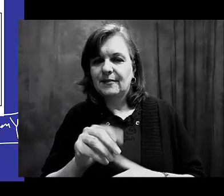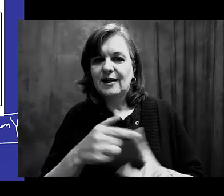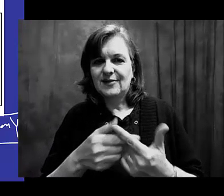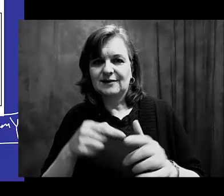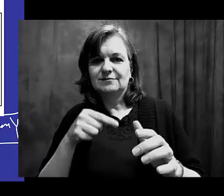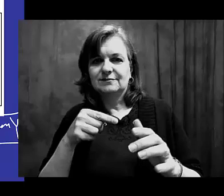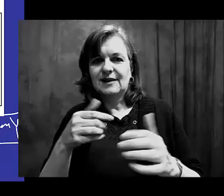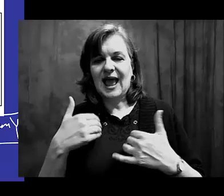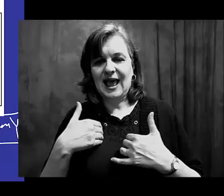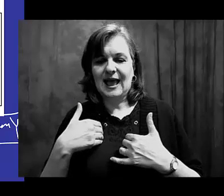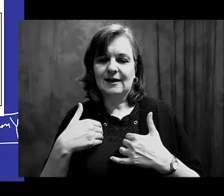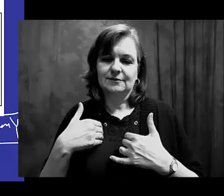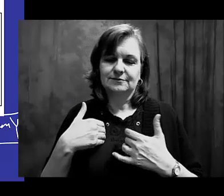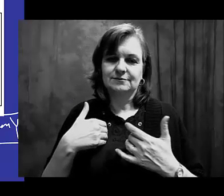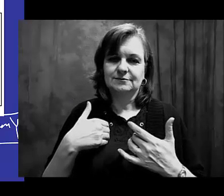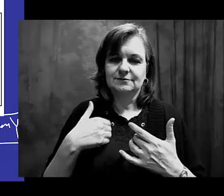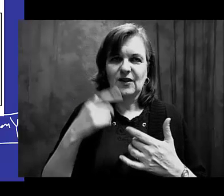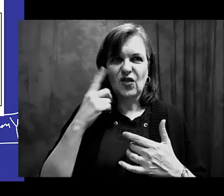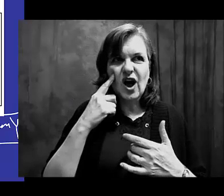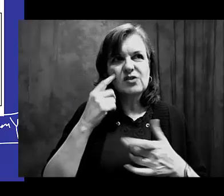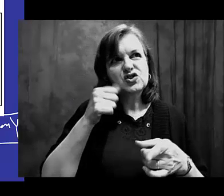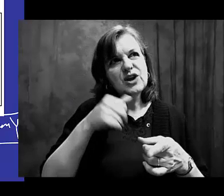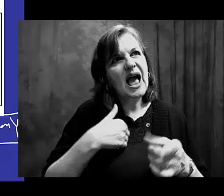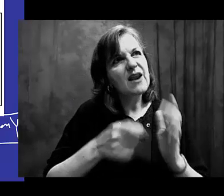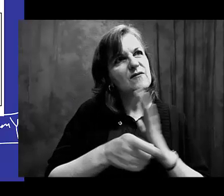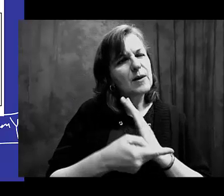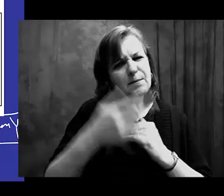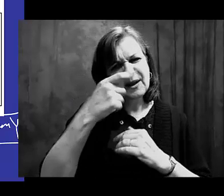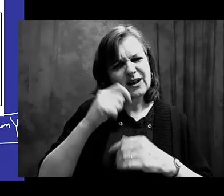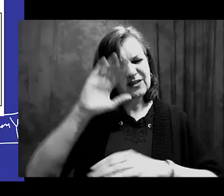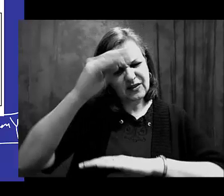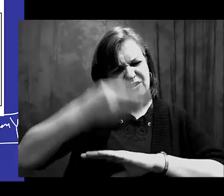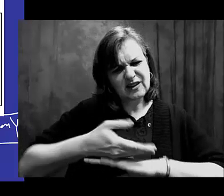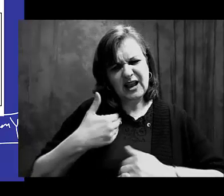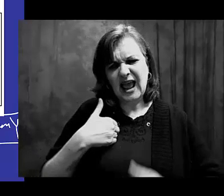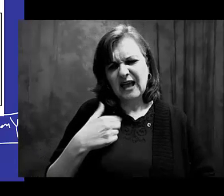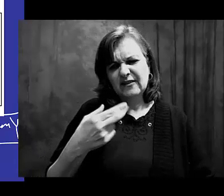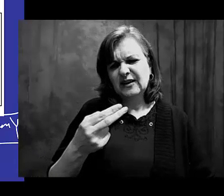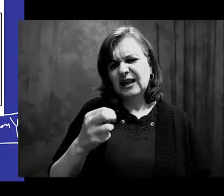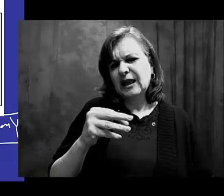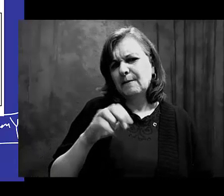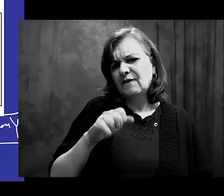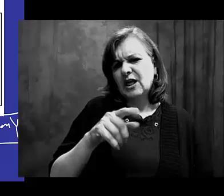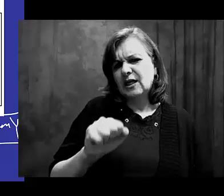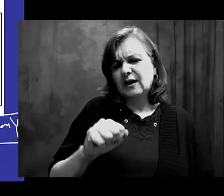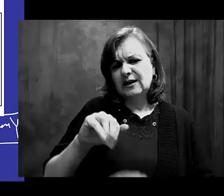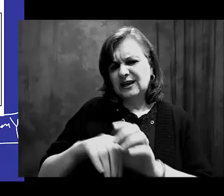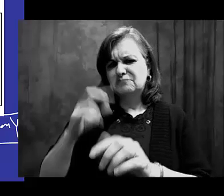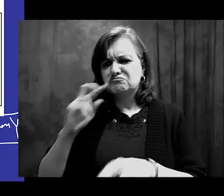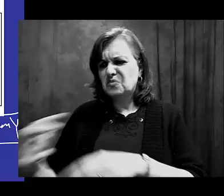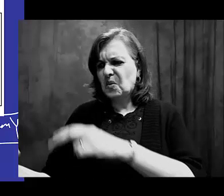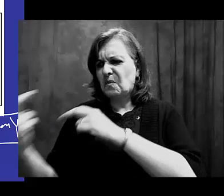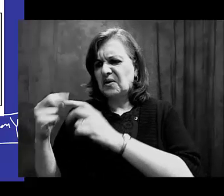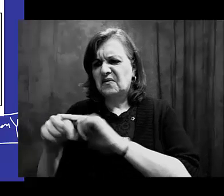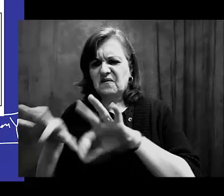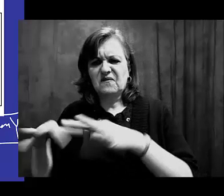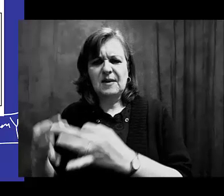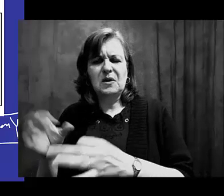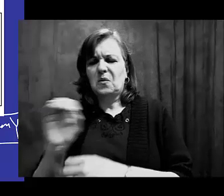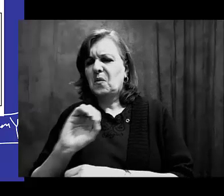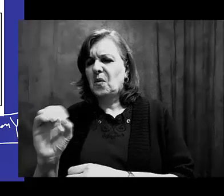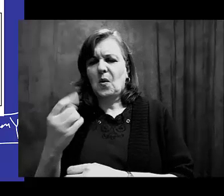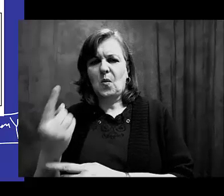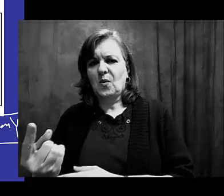had an affair because she suddenly had a son with hemophilia, and no one else in the family lineage had ever